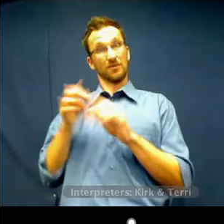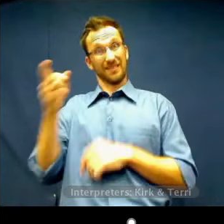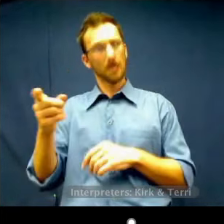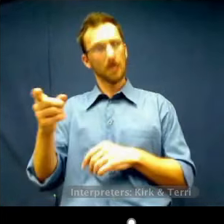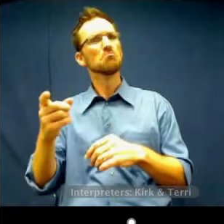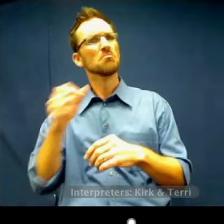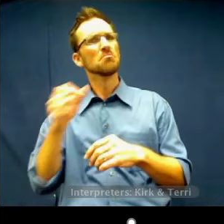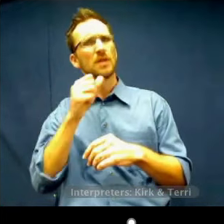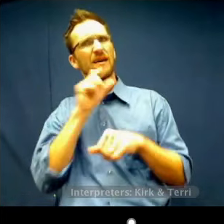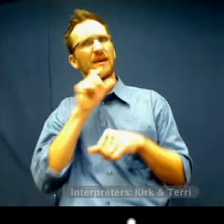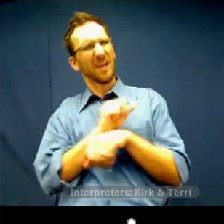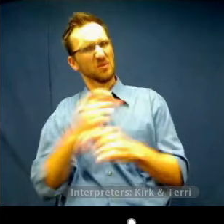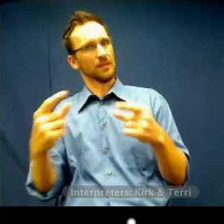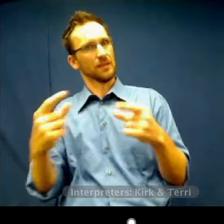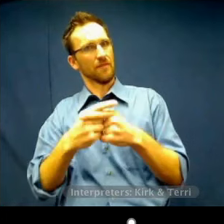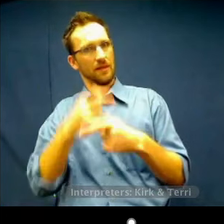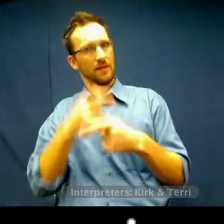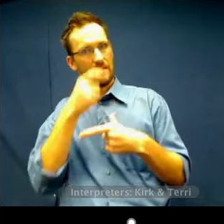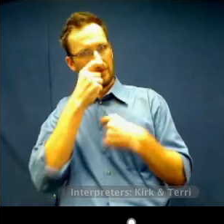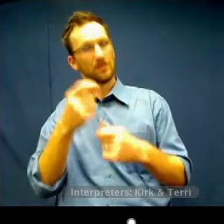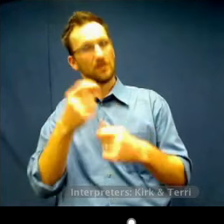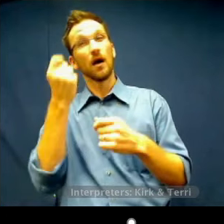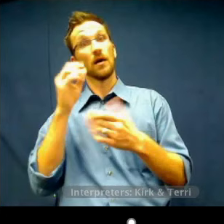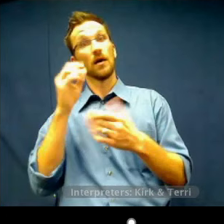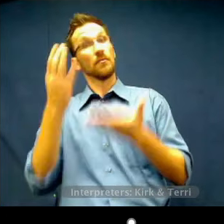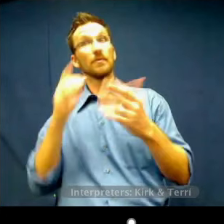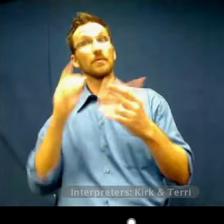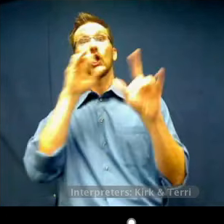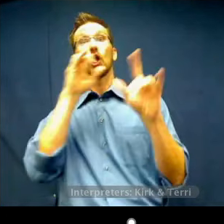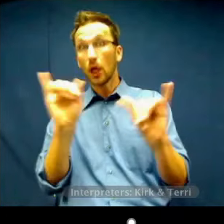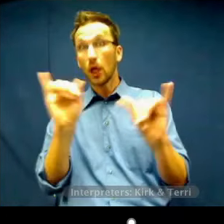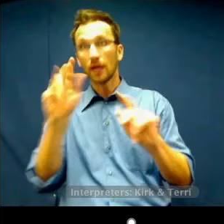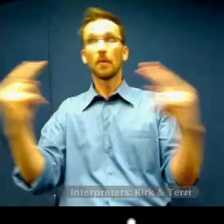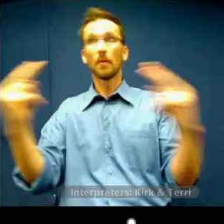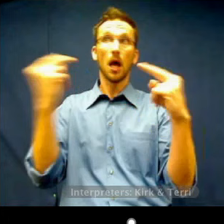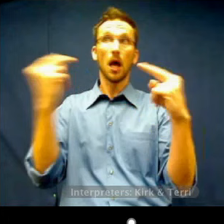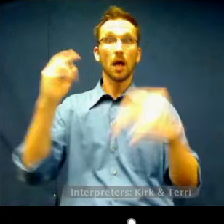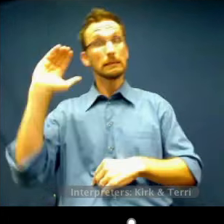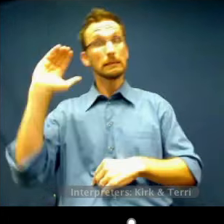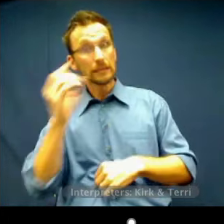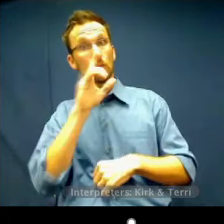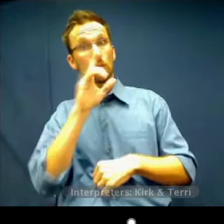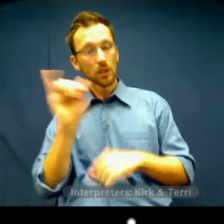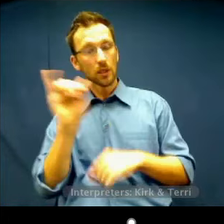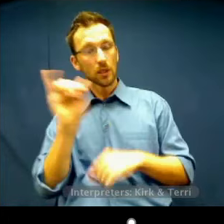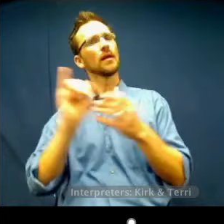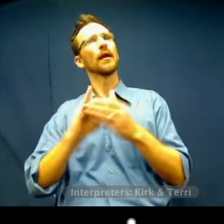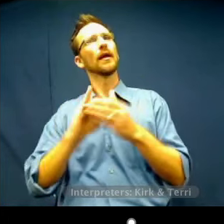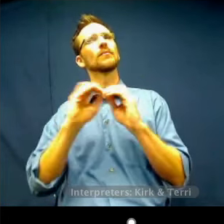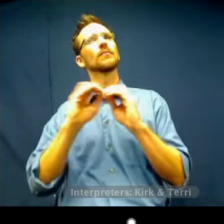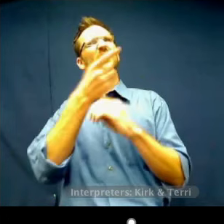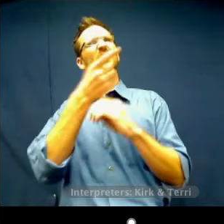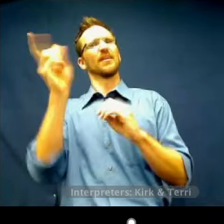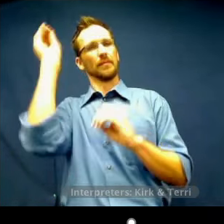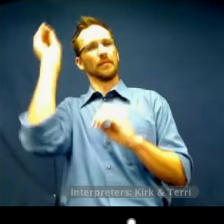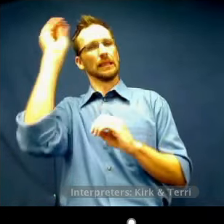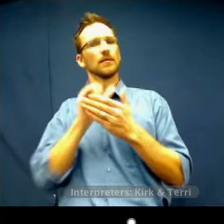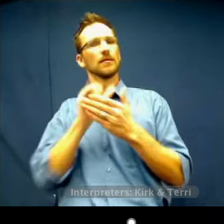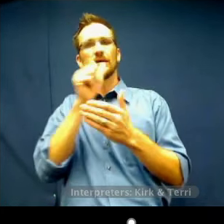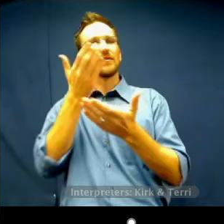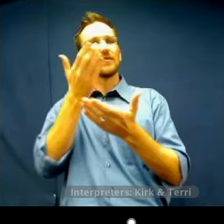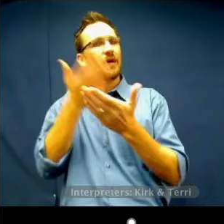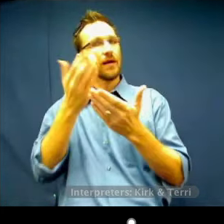of interest, but that's more subjective in terms of whether or not the interpreter feels like the deaf